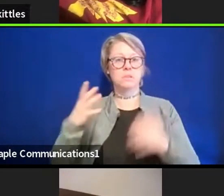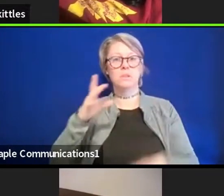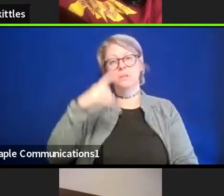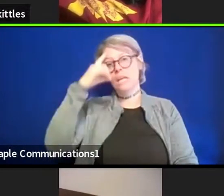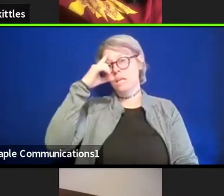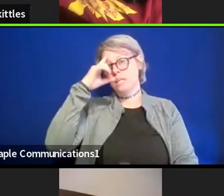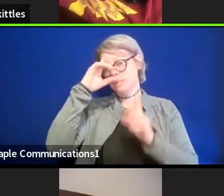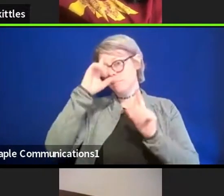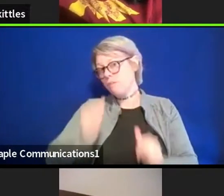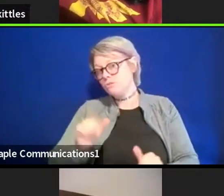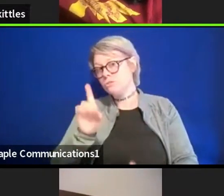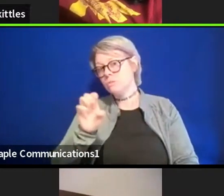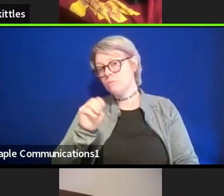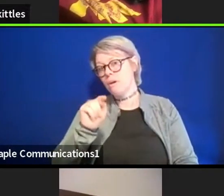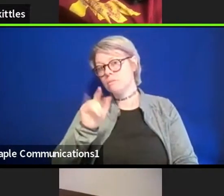dementia